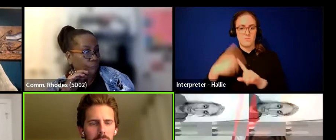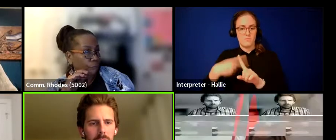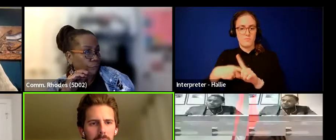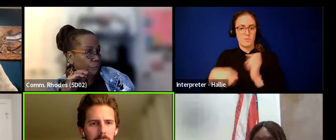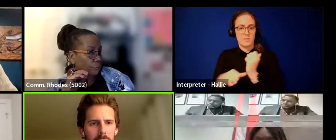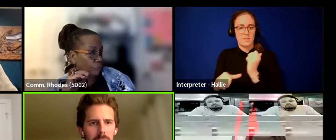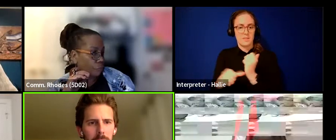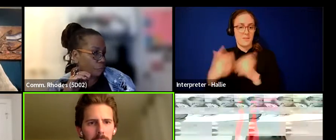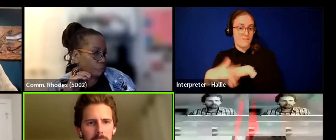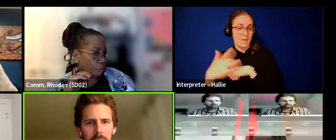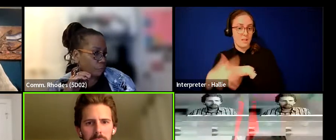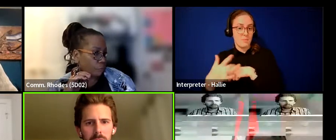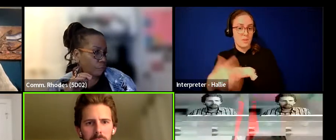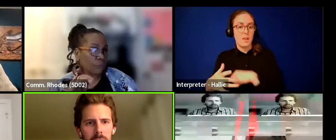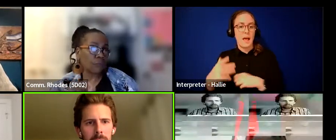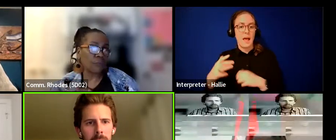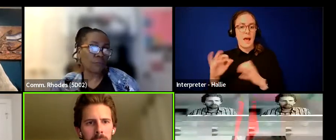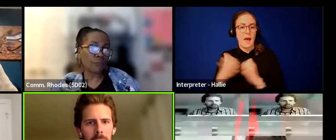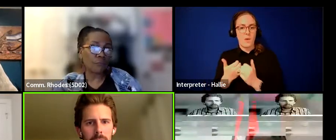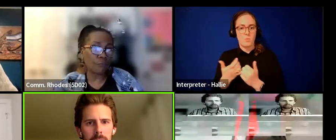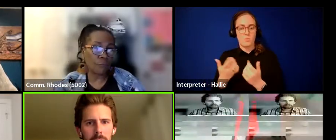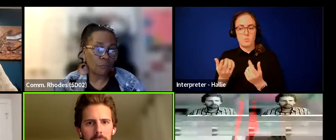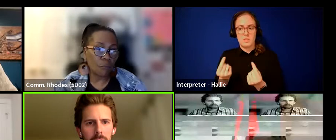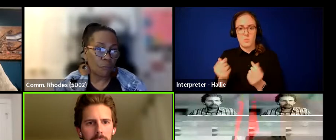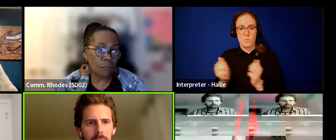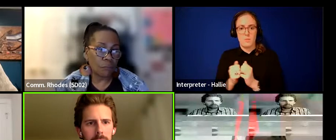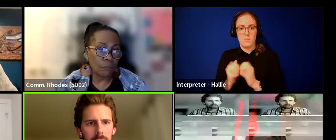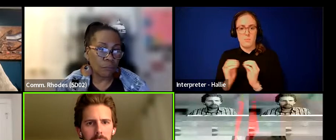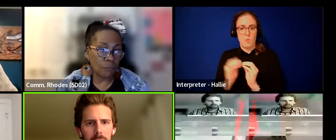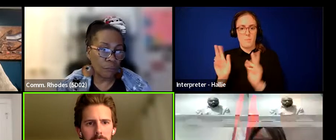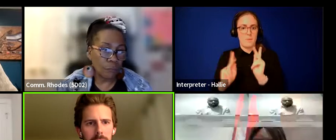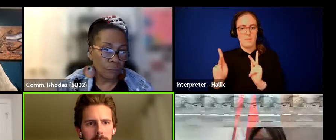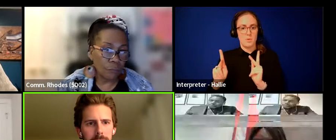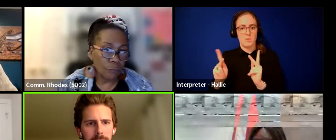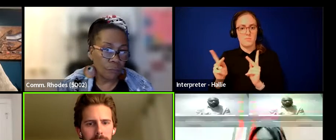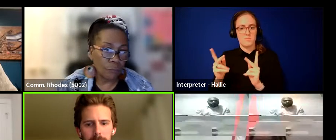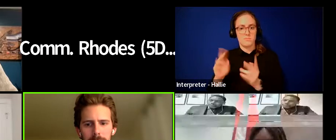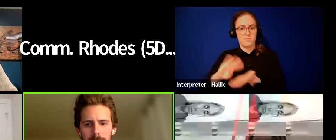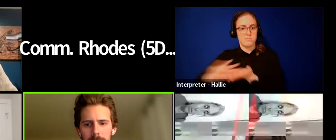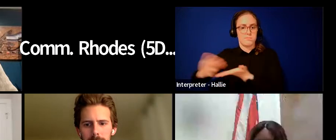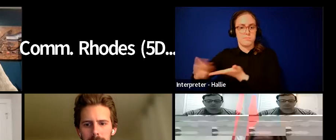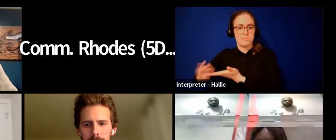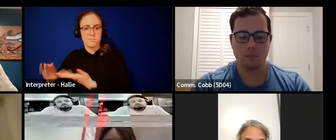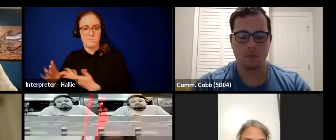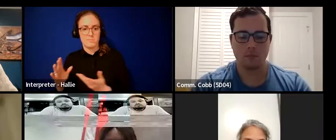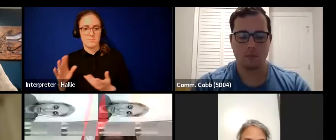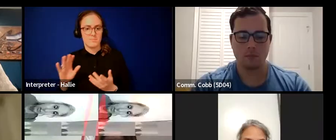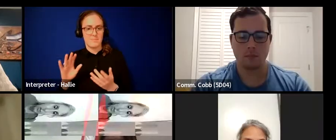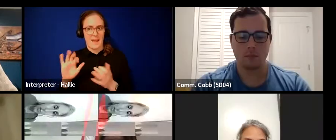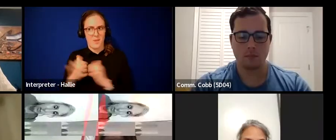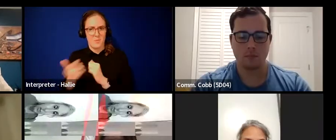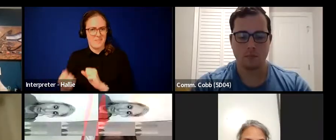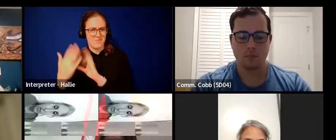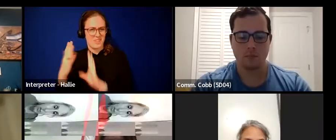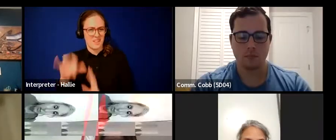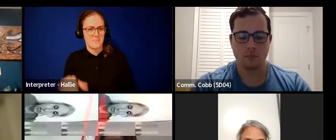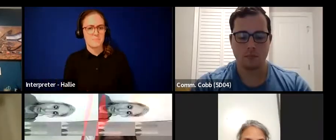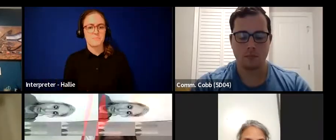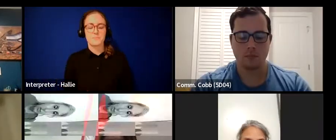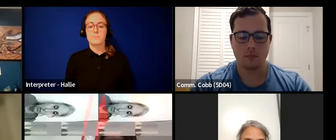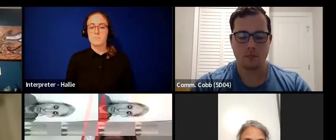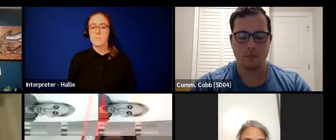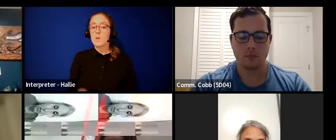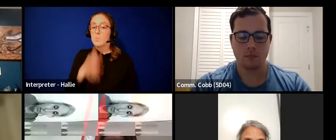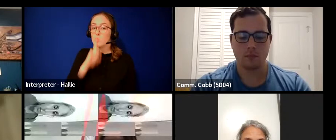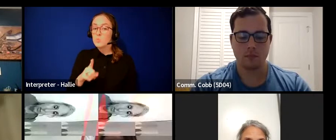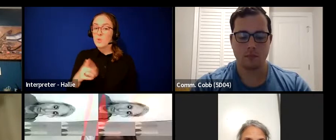with potential higher rates of displacement as folks encounter economic difficulties? Sure. So housing is not my